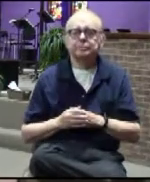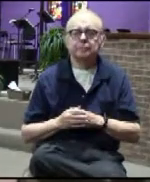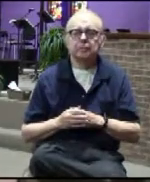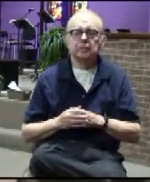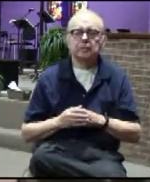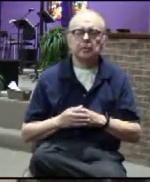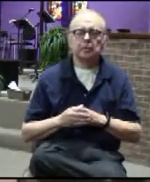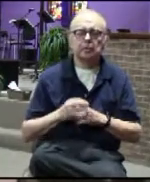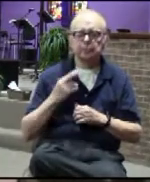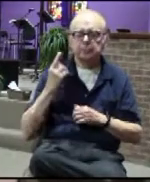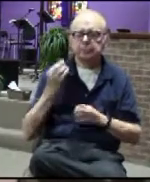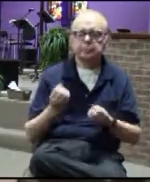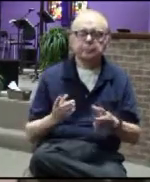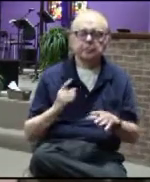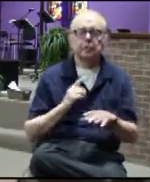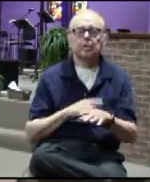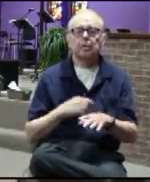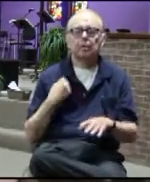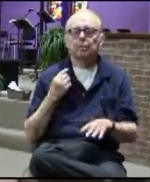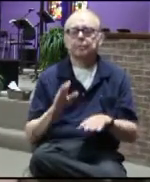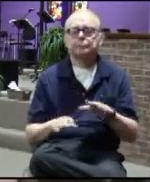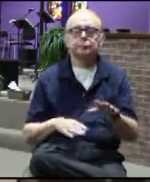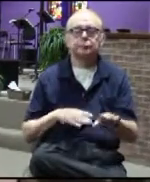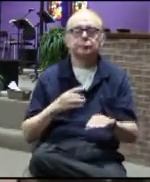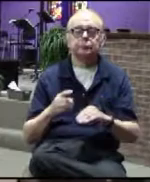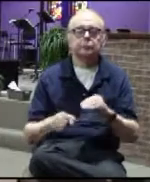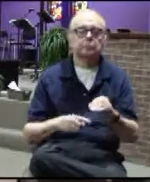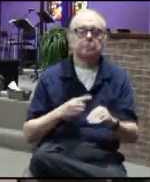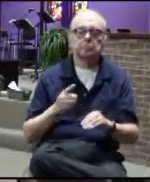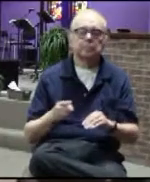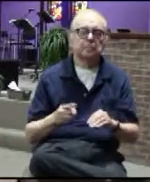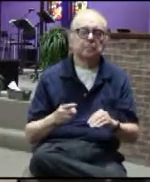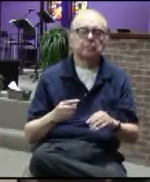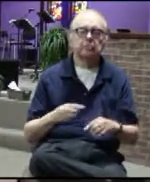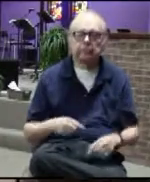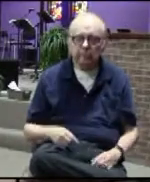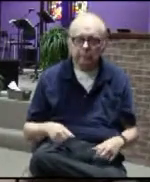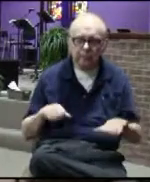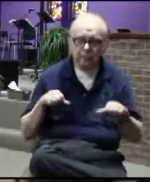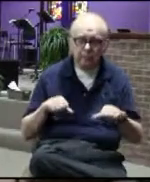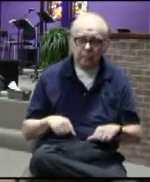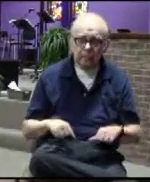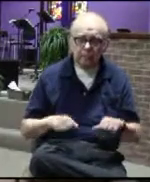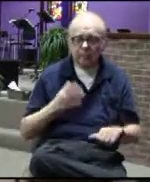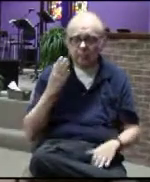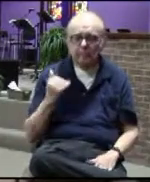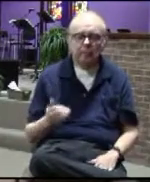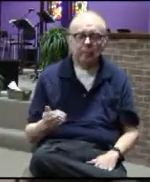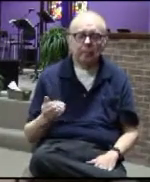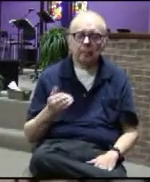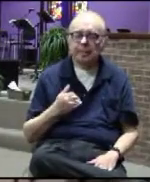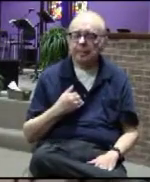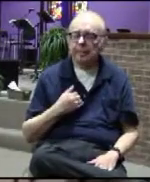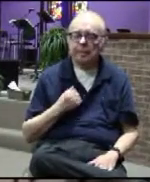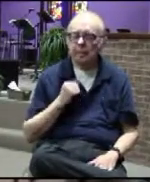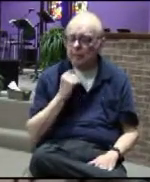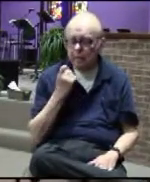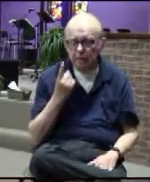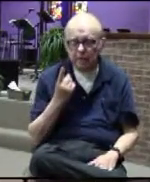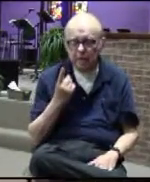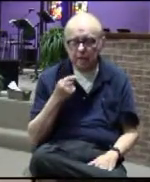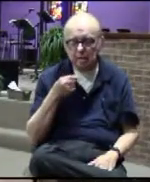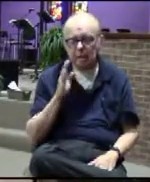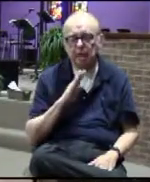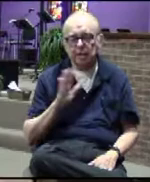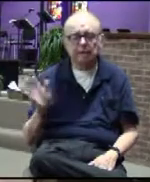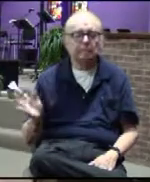the reason a lot of times we walk around so down is because we don't understand God's